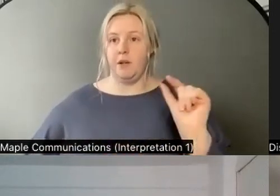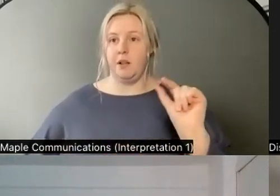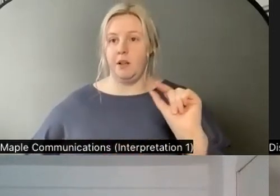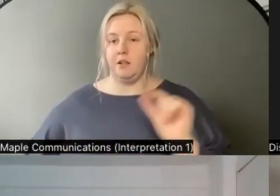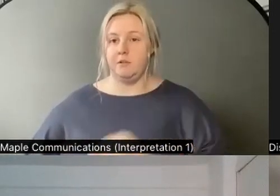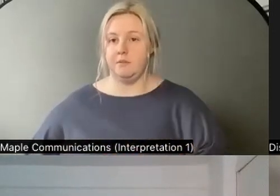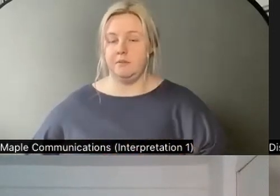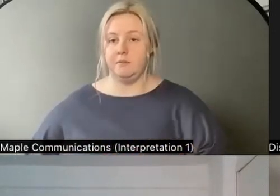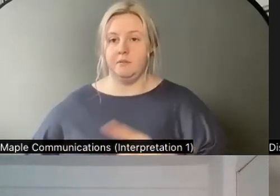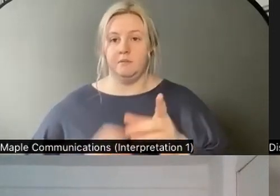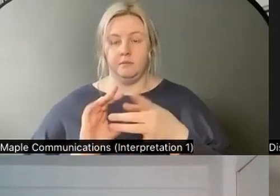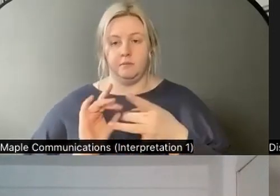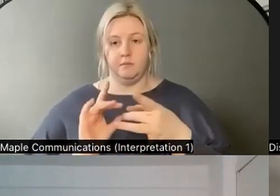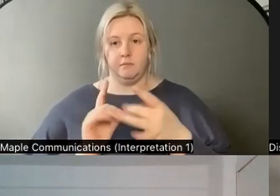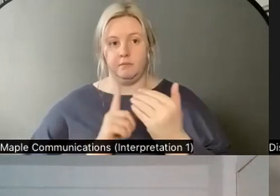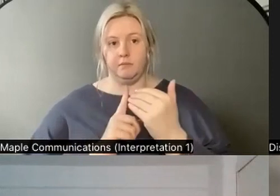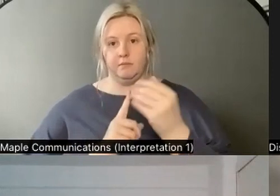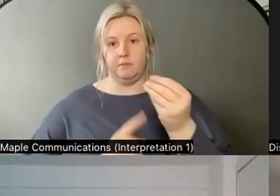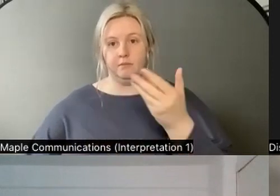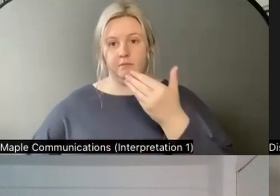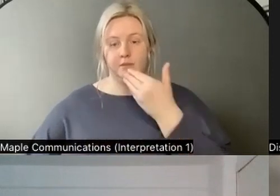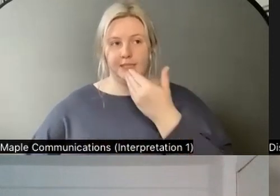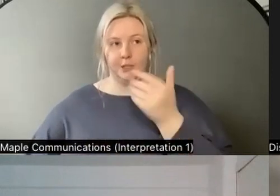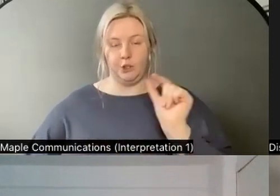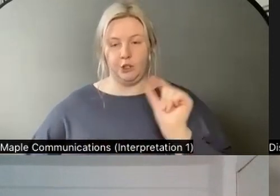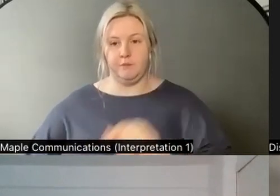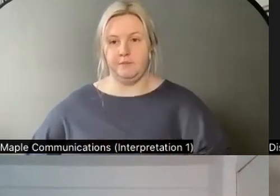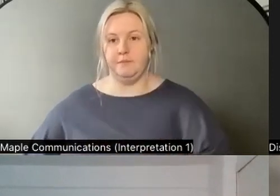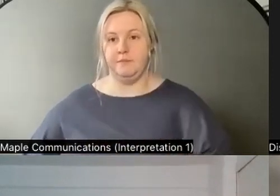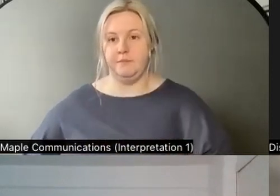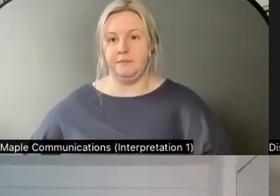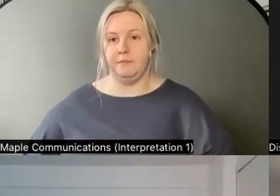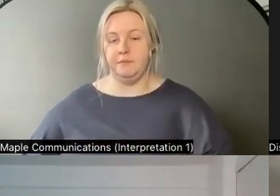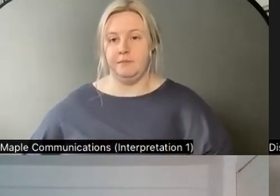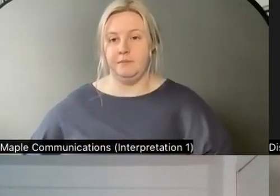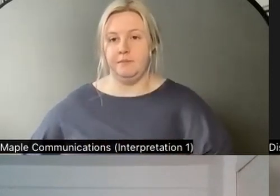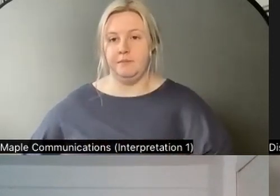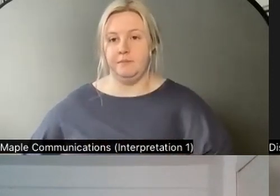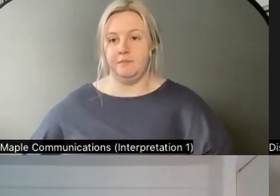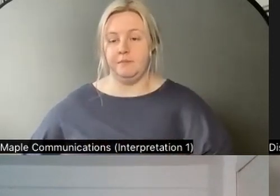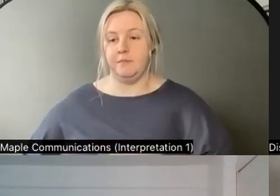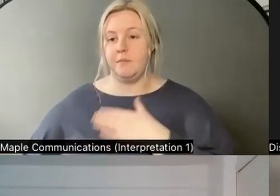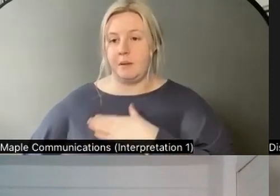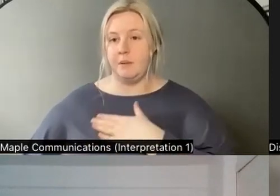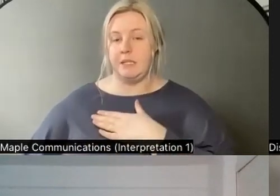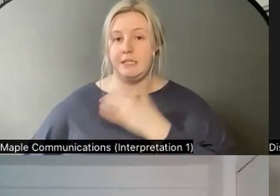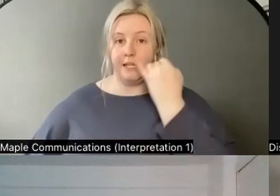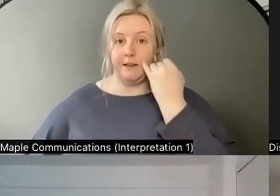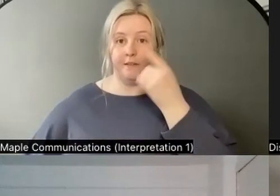kindly prompted me. Thank you, G. Please do read the chat if you're able